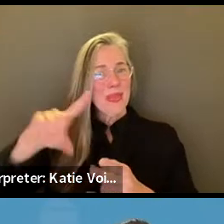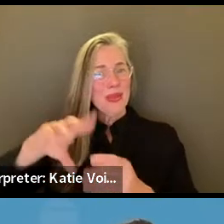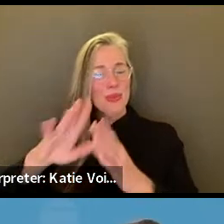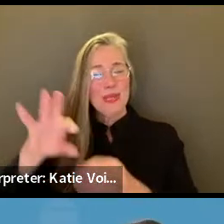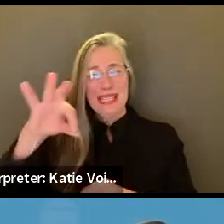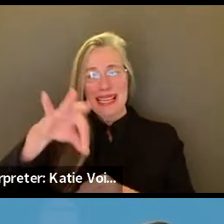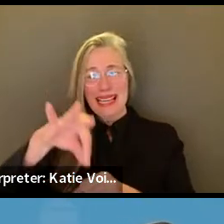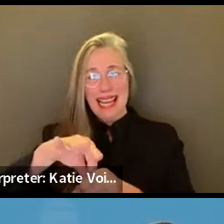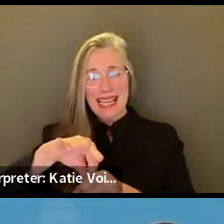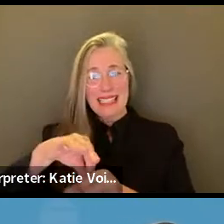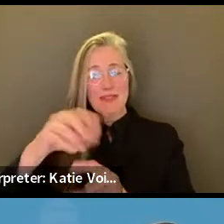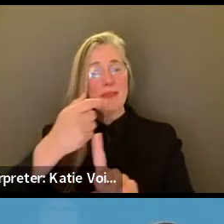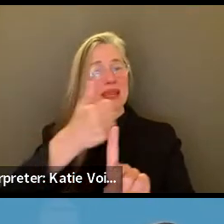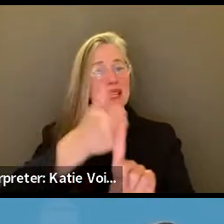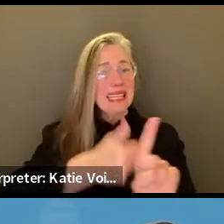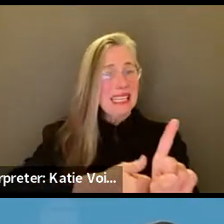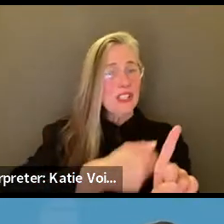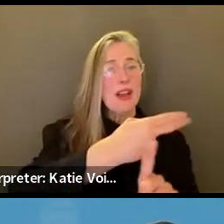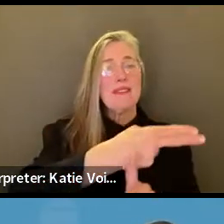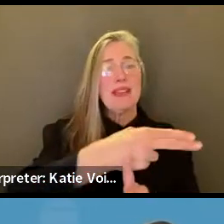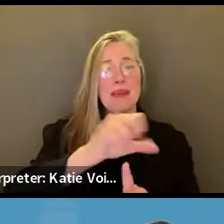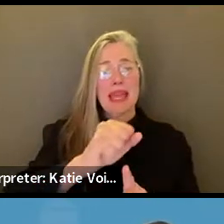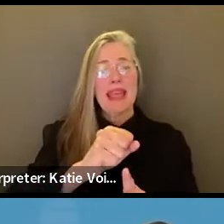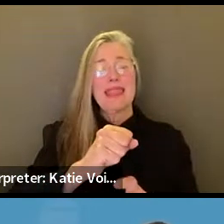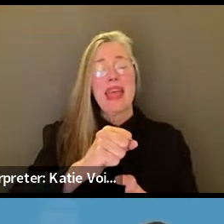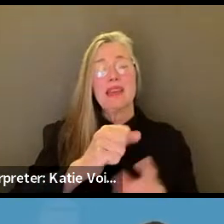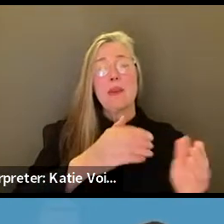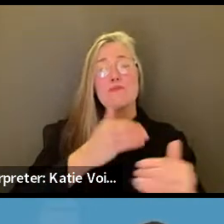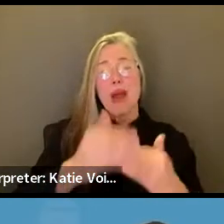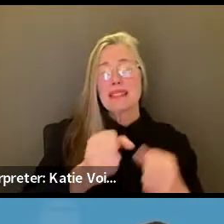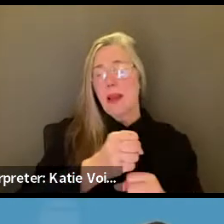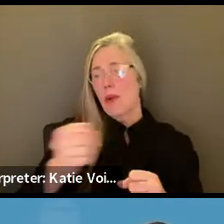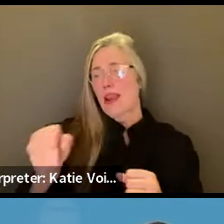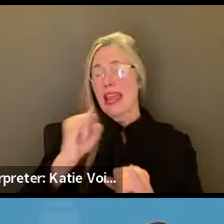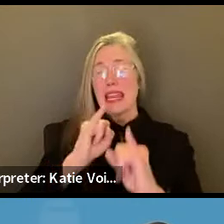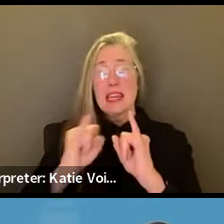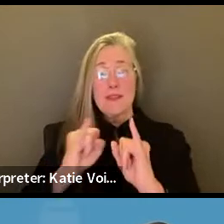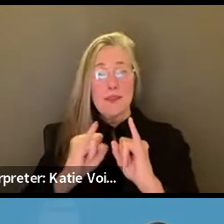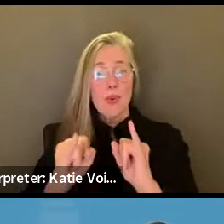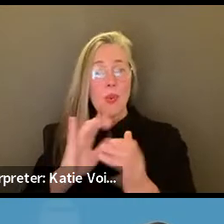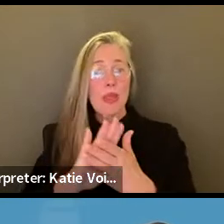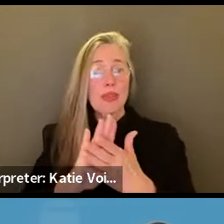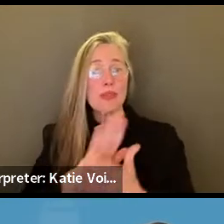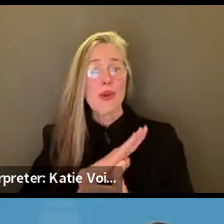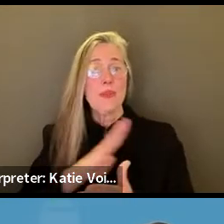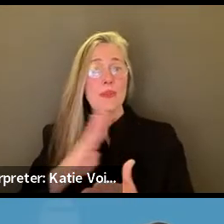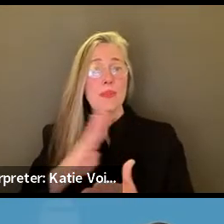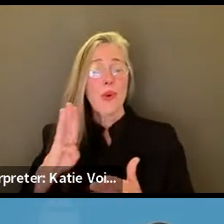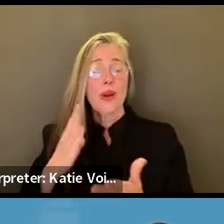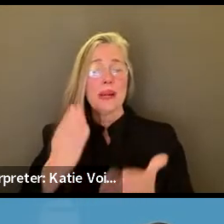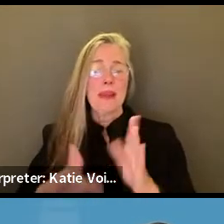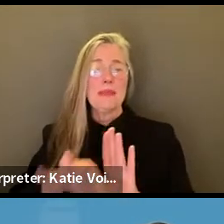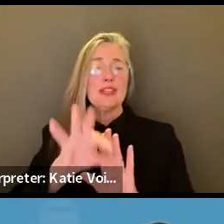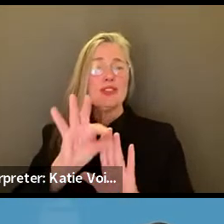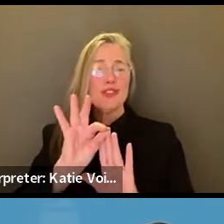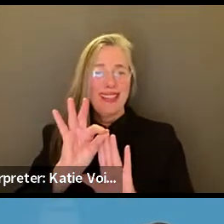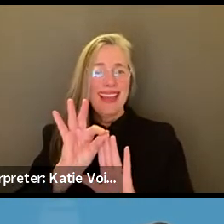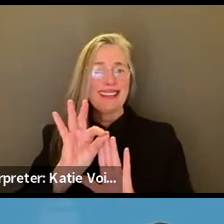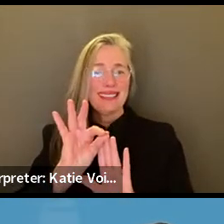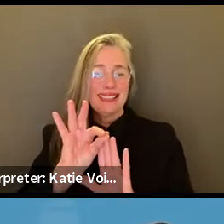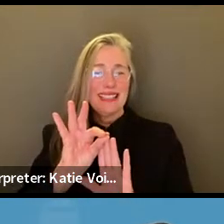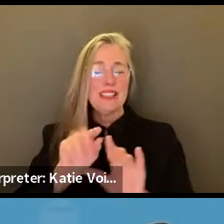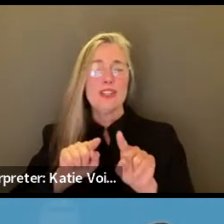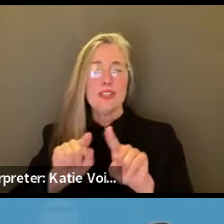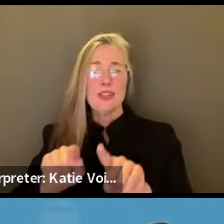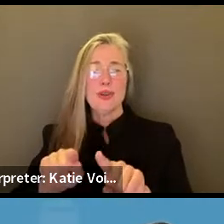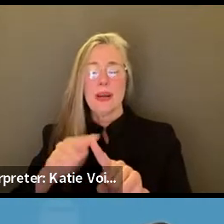high schools, and they will go through an appointment process where they interview with the school board to be selected in May. So that's